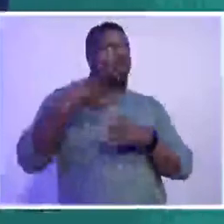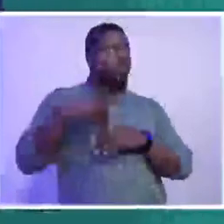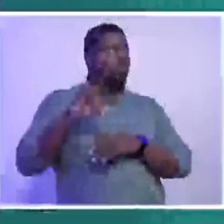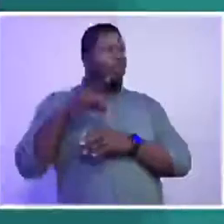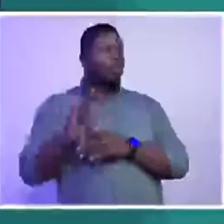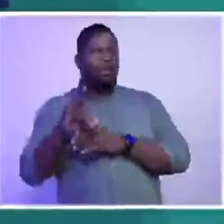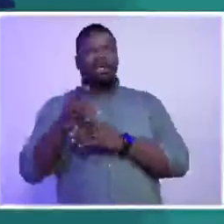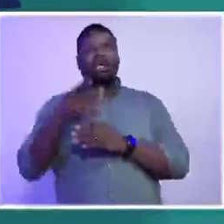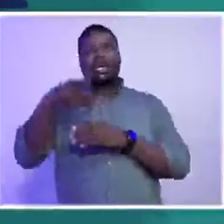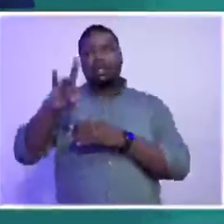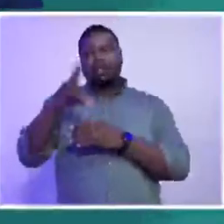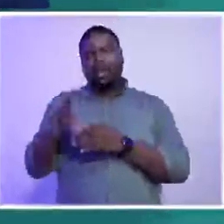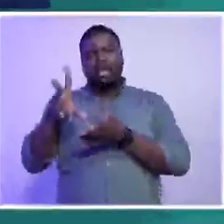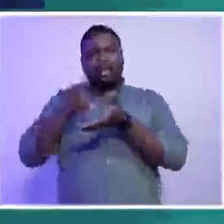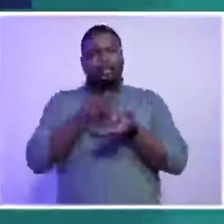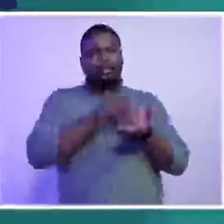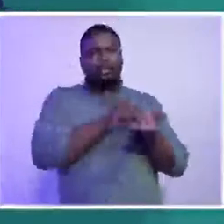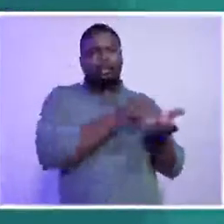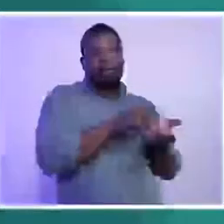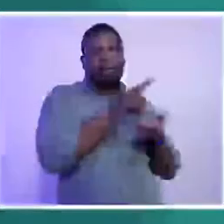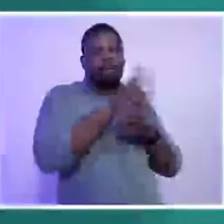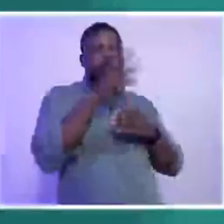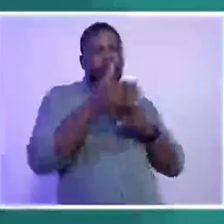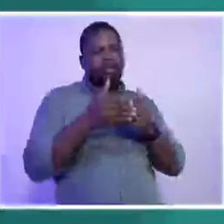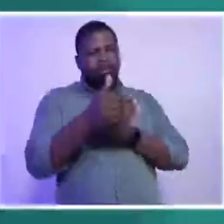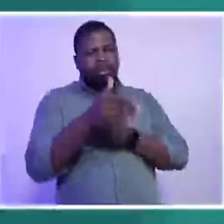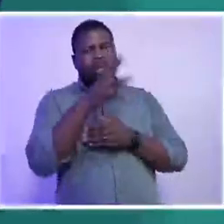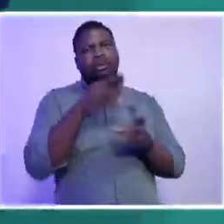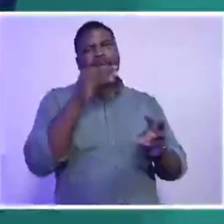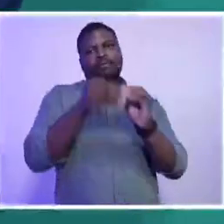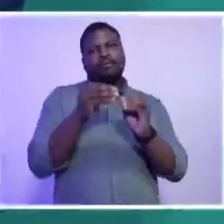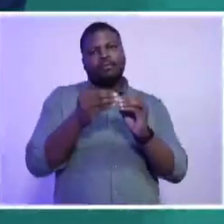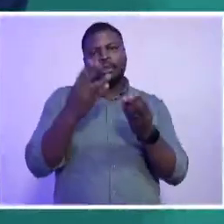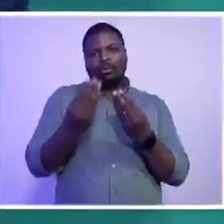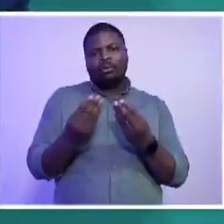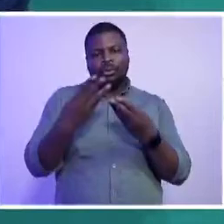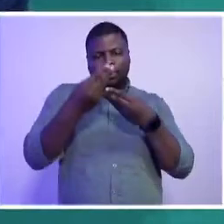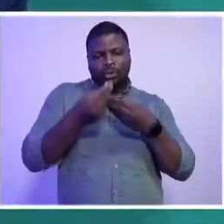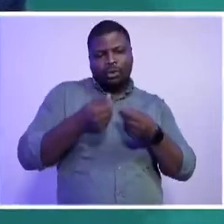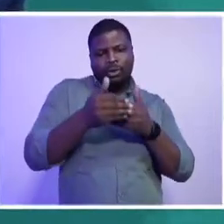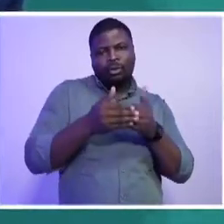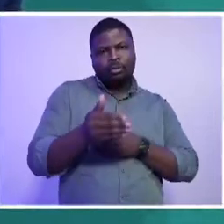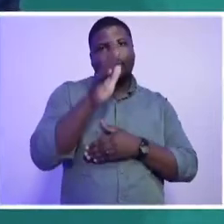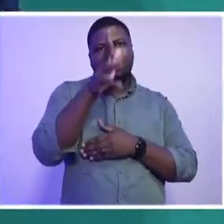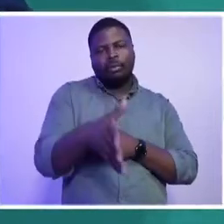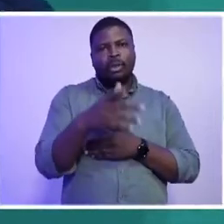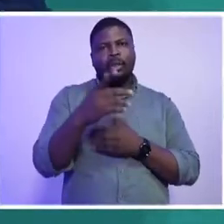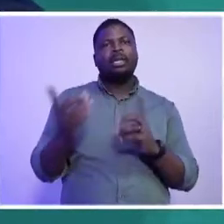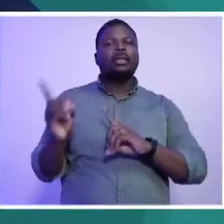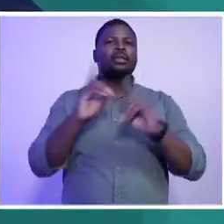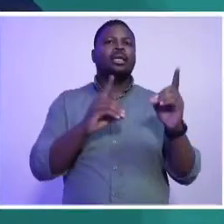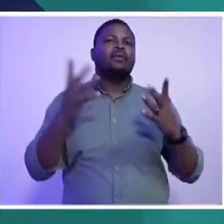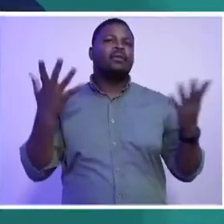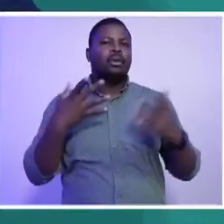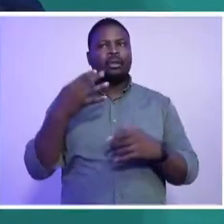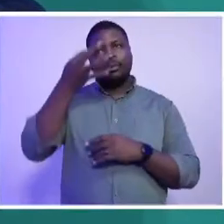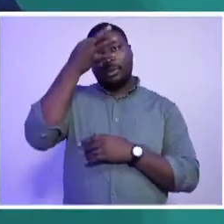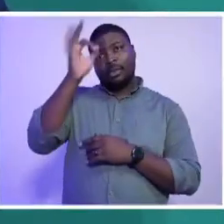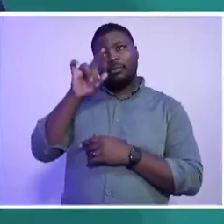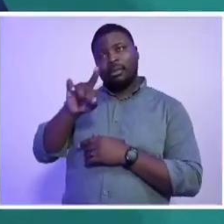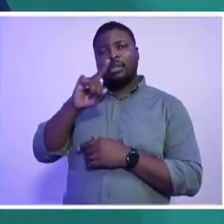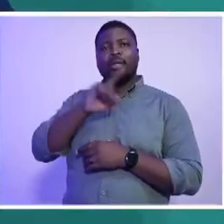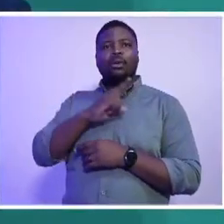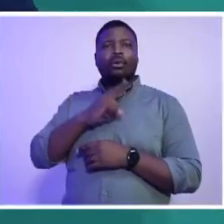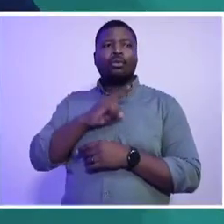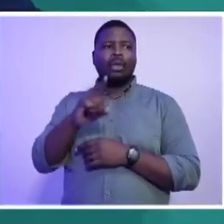the call and will soon be delivering these solutions to government, as this matter is a pressing one for